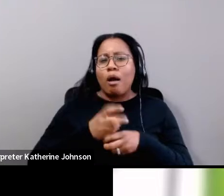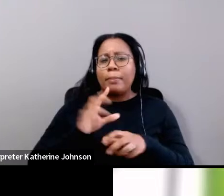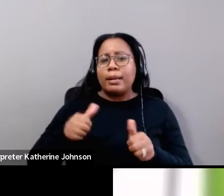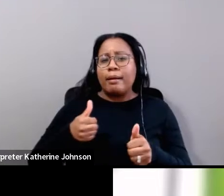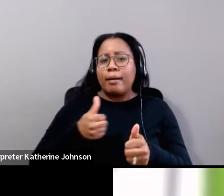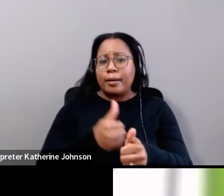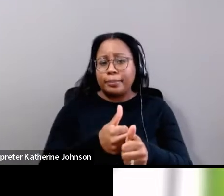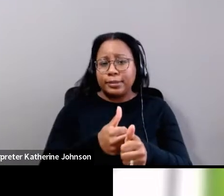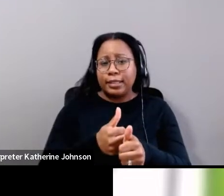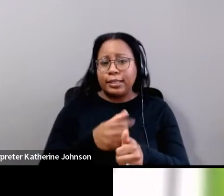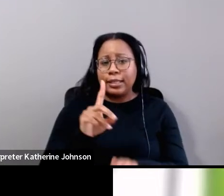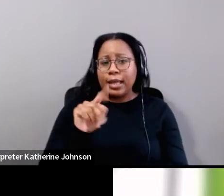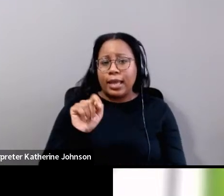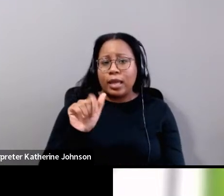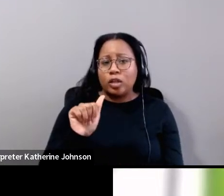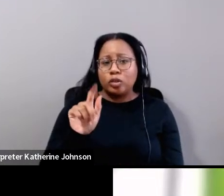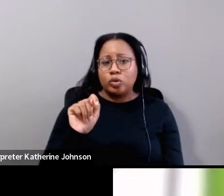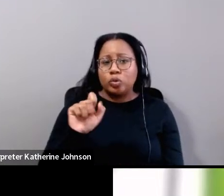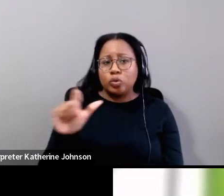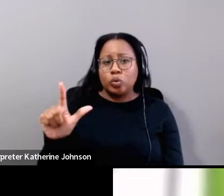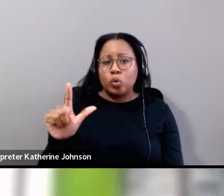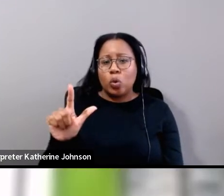often will it be updated?